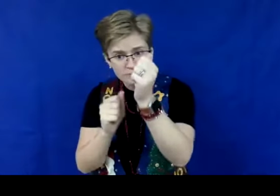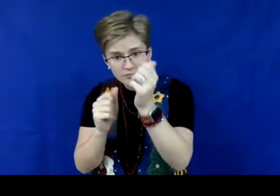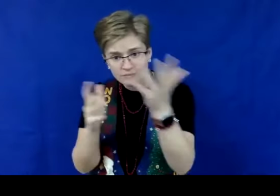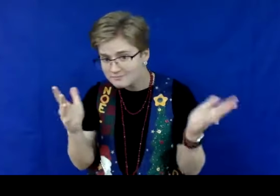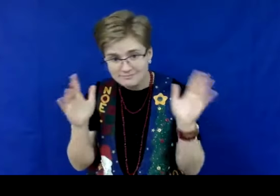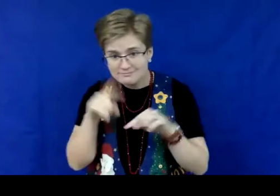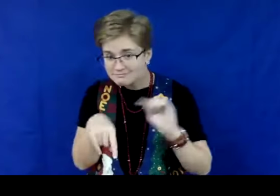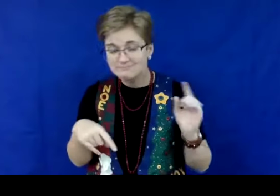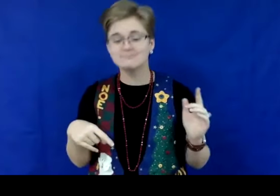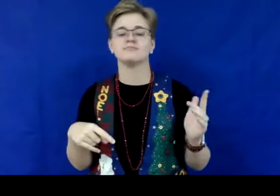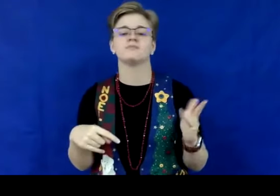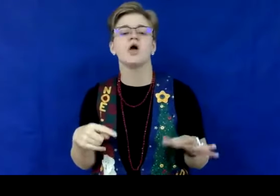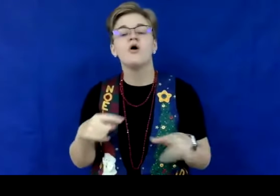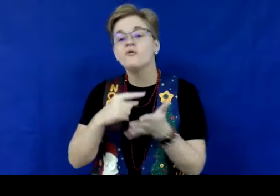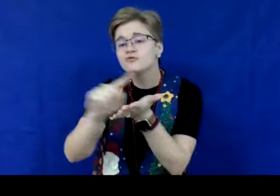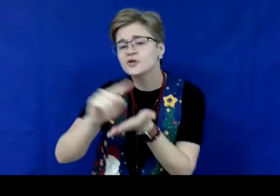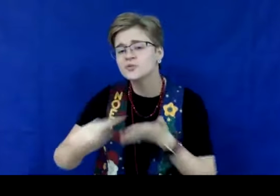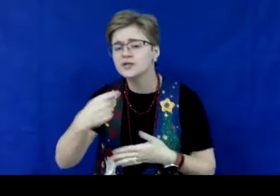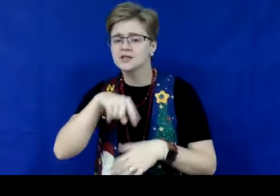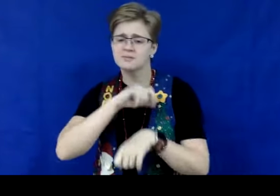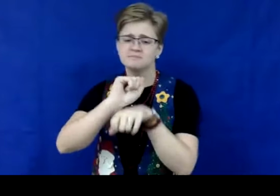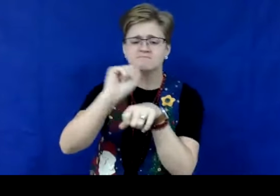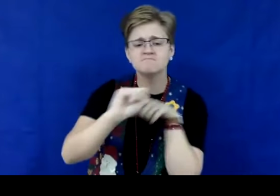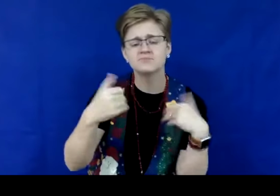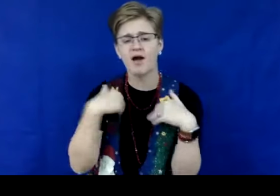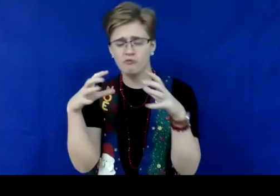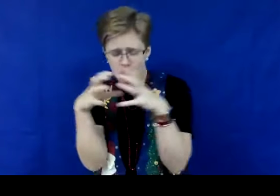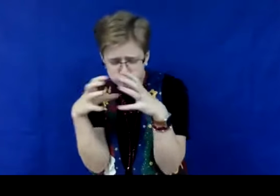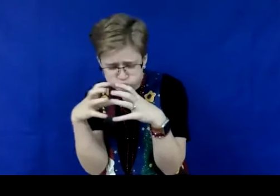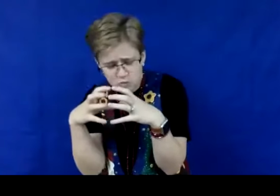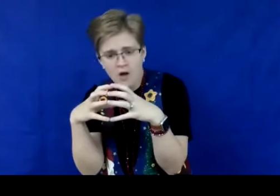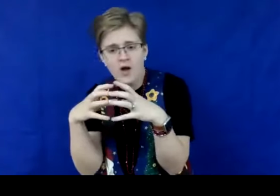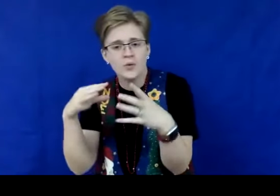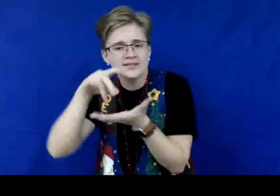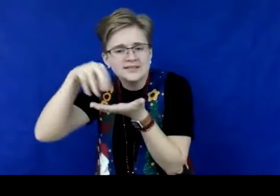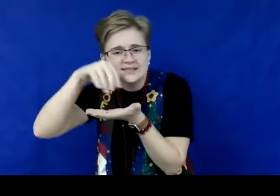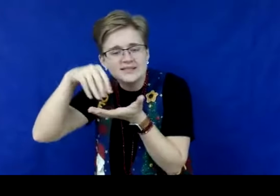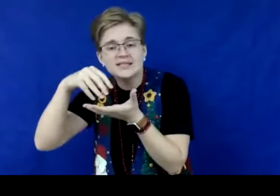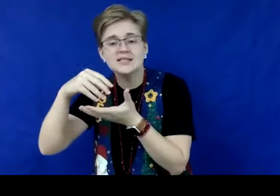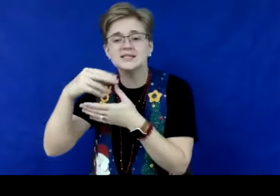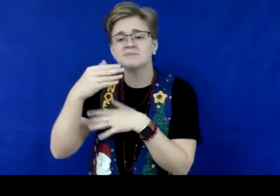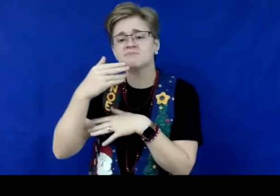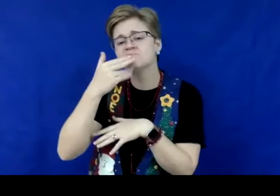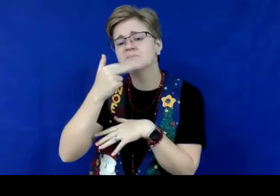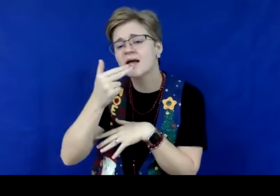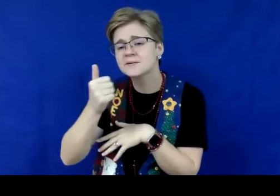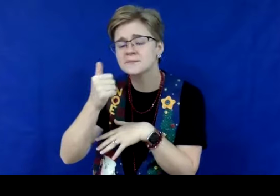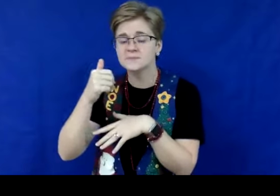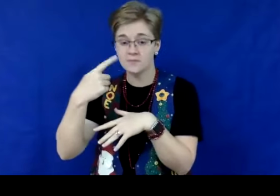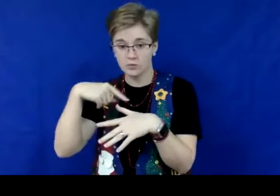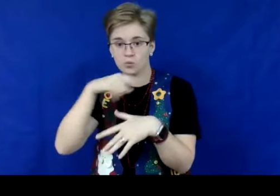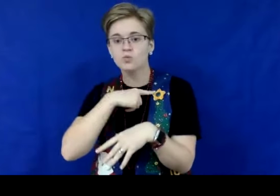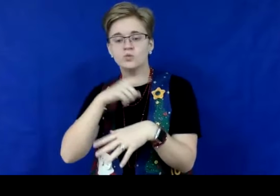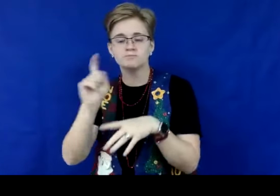For weeks we've been making balls of sunflower seeds and pressed millet and honey. We hang those too.